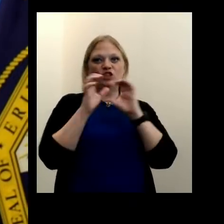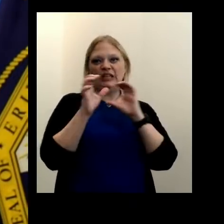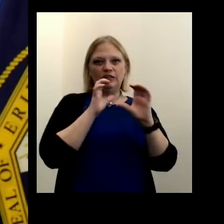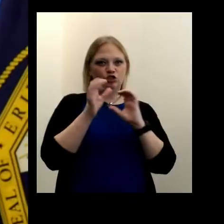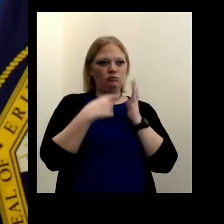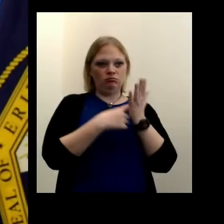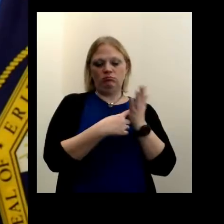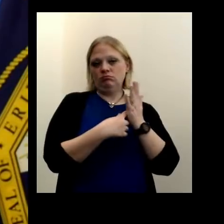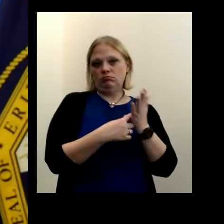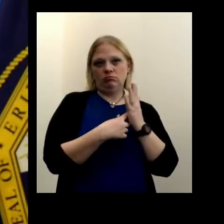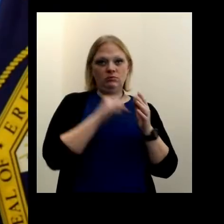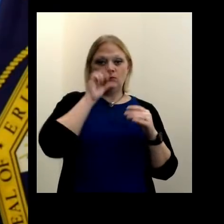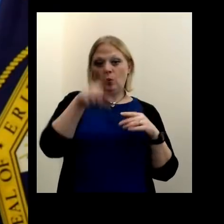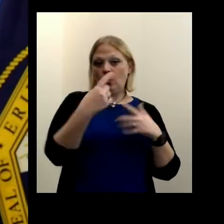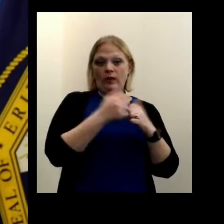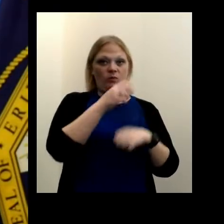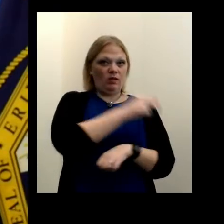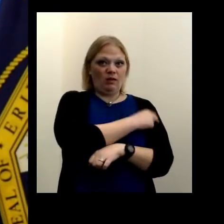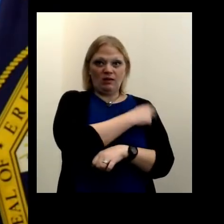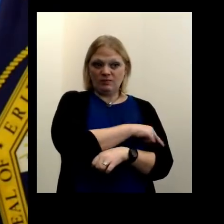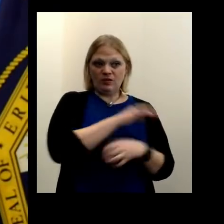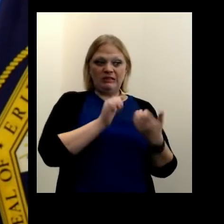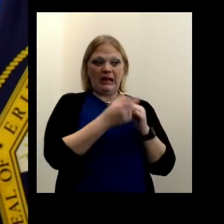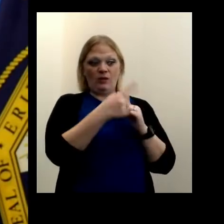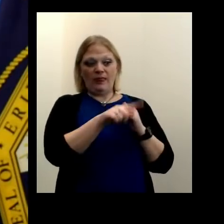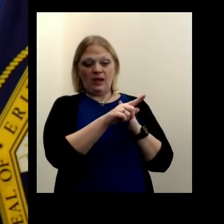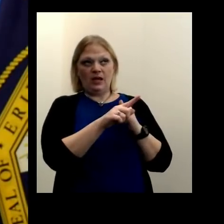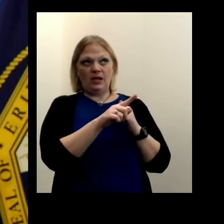had not only with the hospitals and how they could